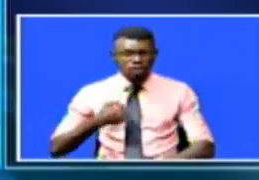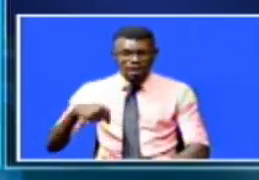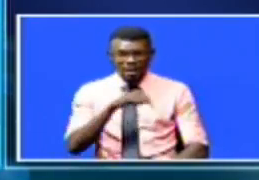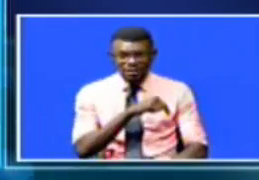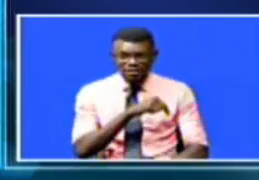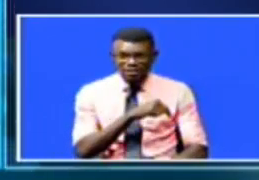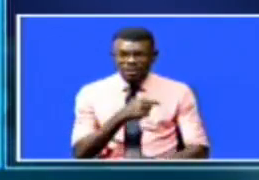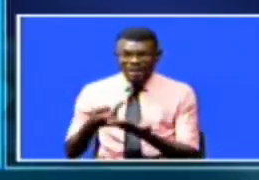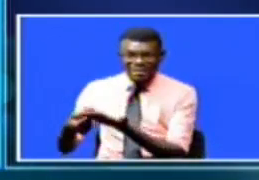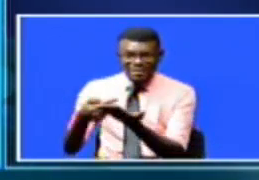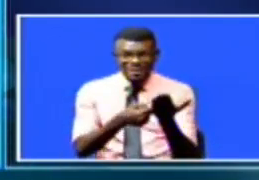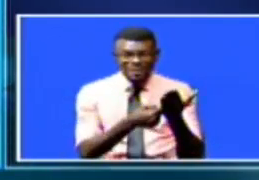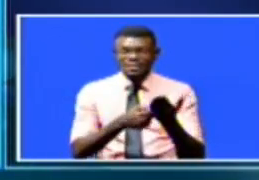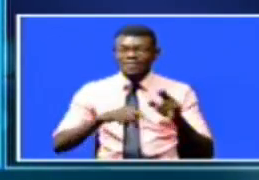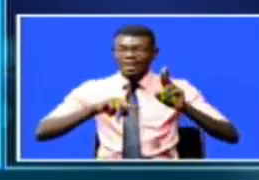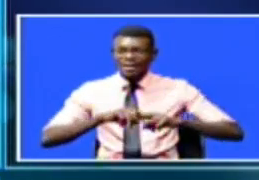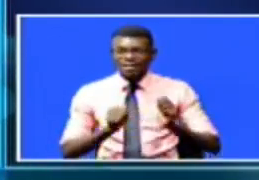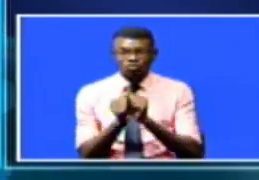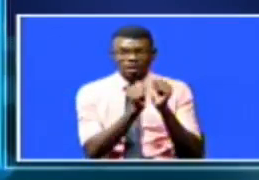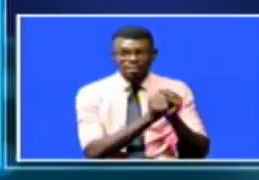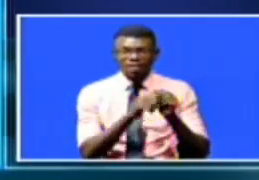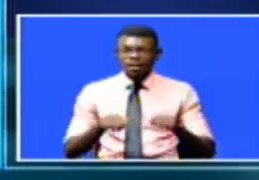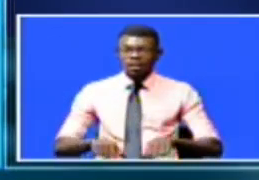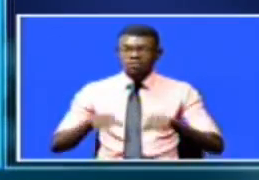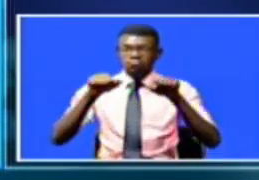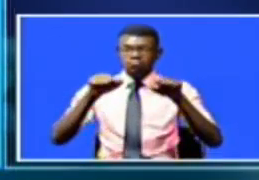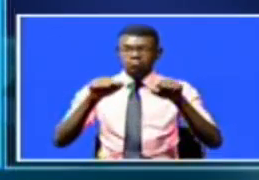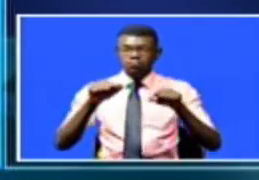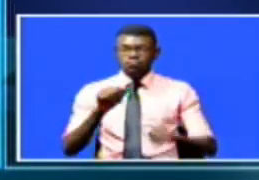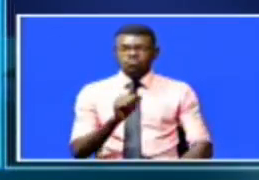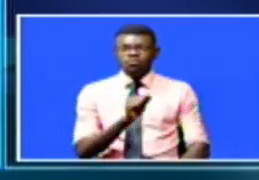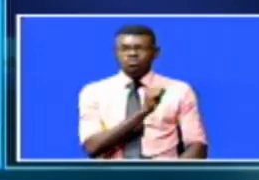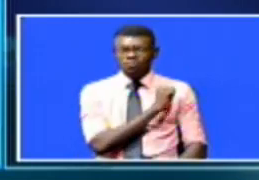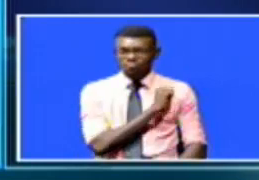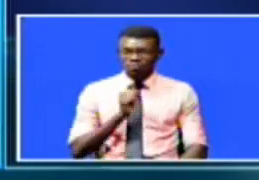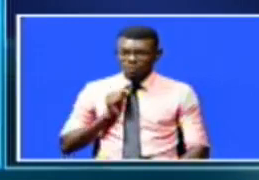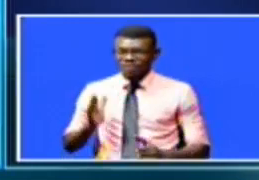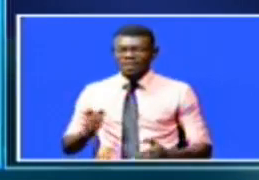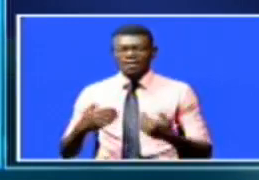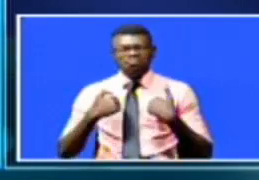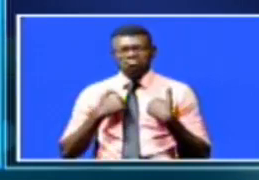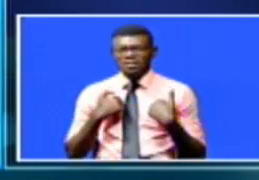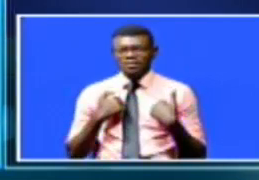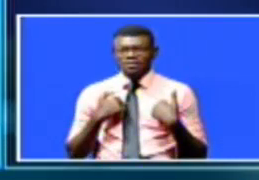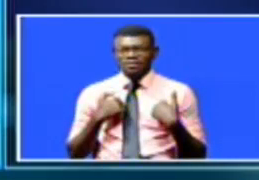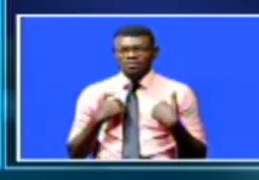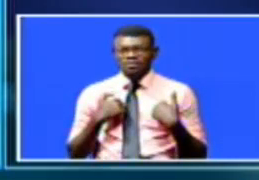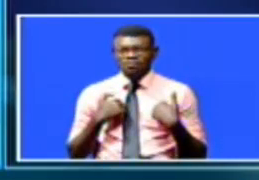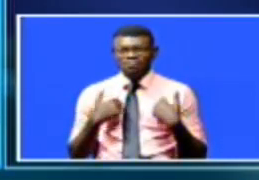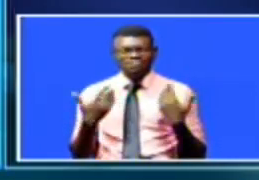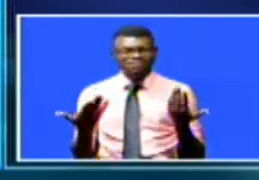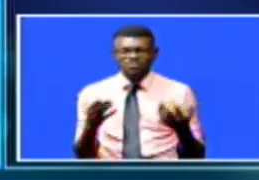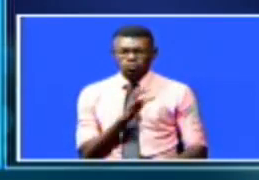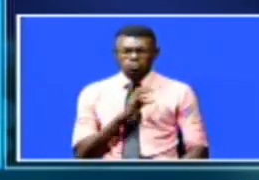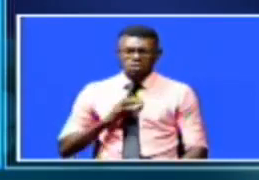conversation. Let us sit down. You know, the chairmanship belongs to Senator Ledama Ole Kina. It is a sessional committee. It